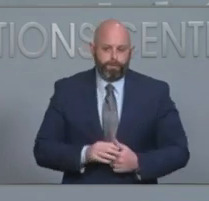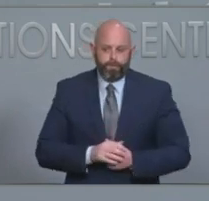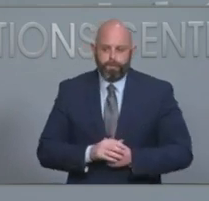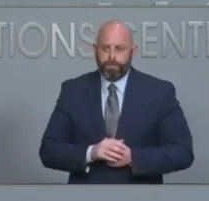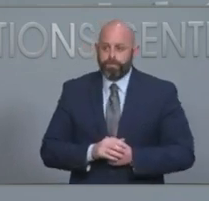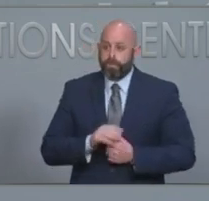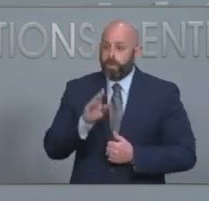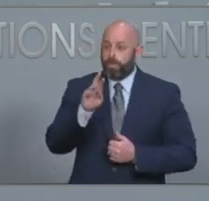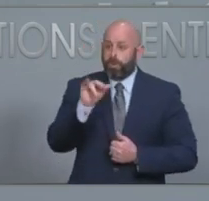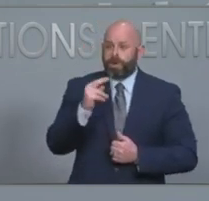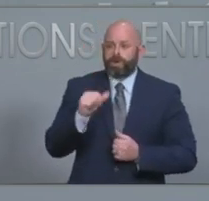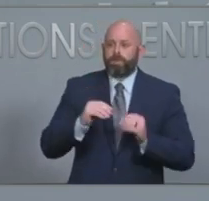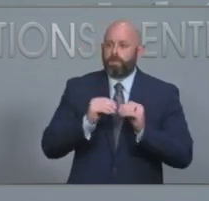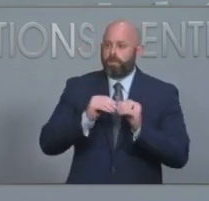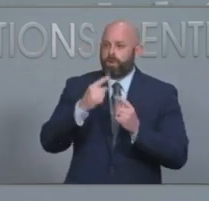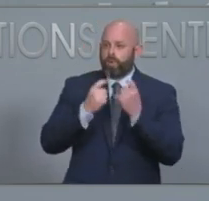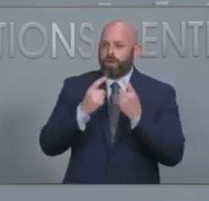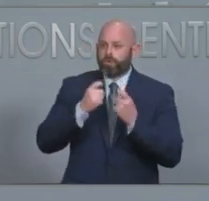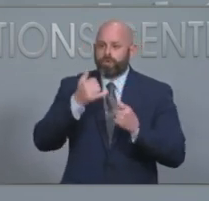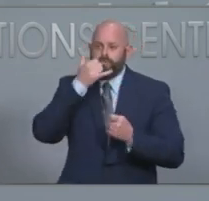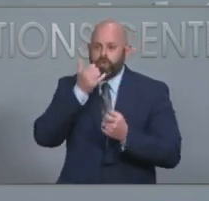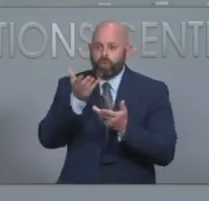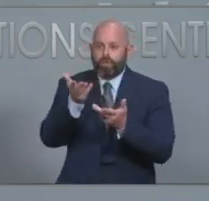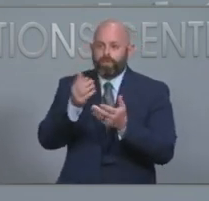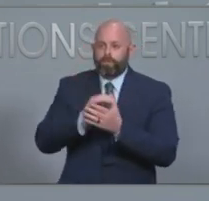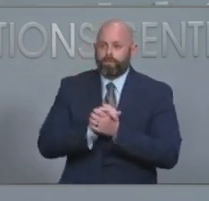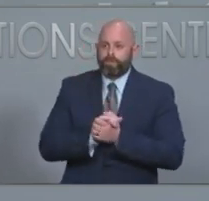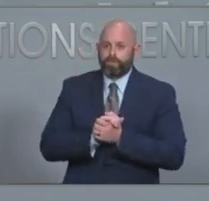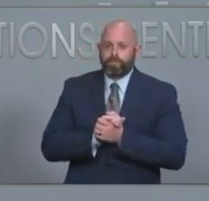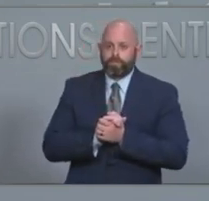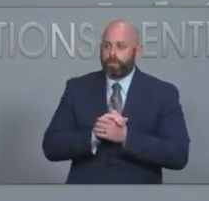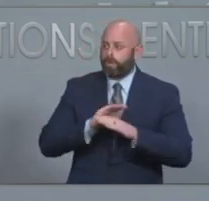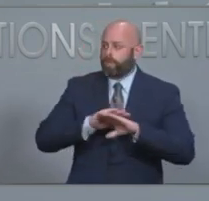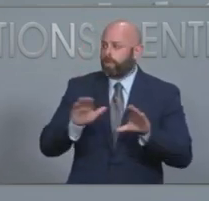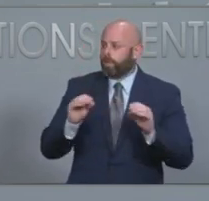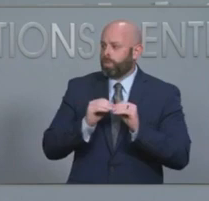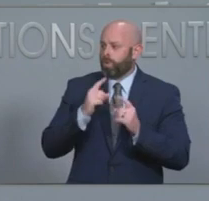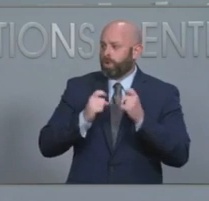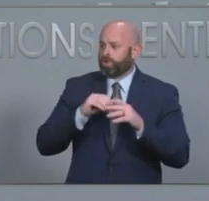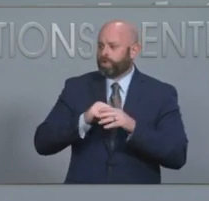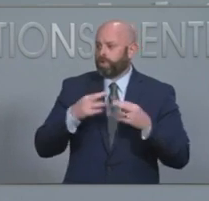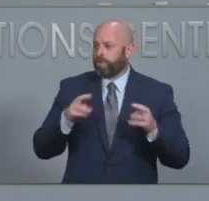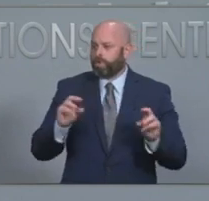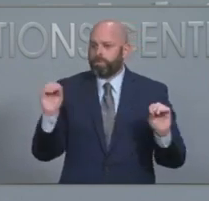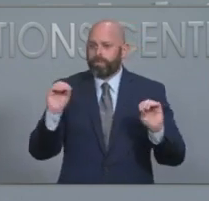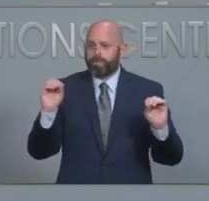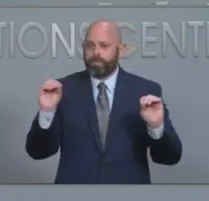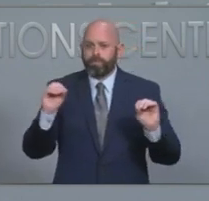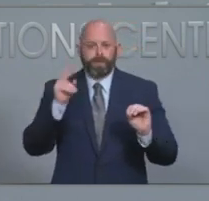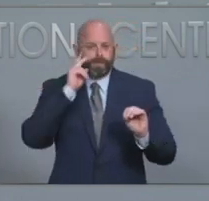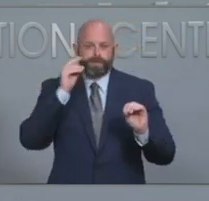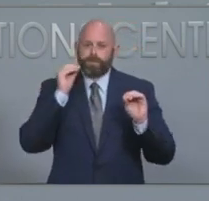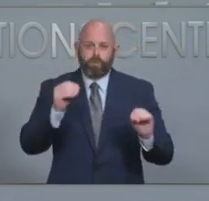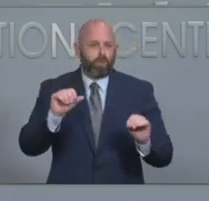Brian, do you have any other questions? I don't see any other questions in the room. I do not see any other questions